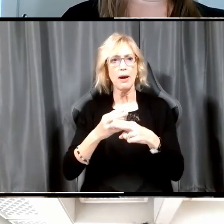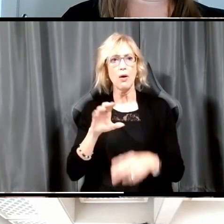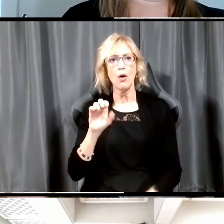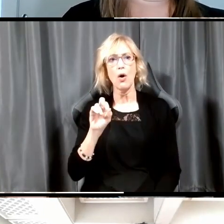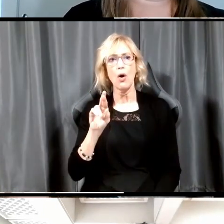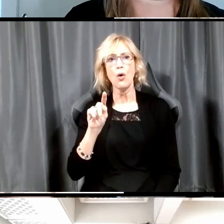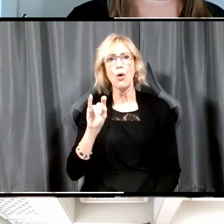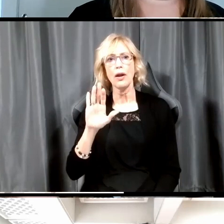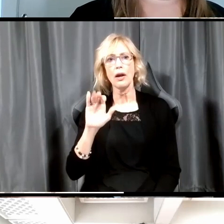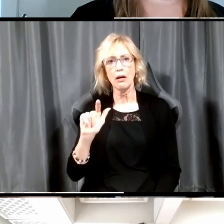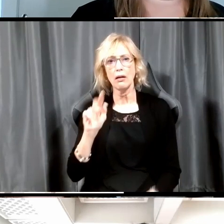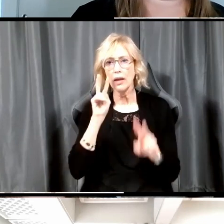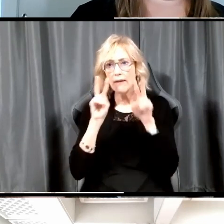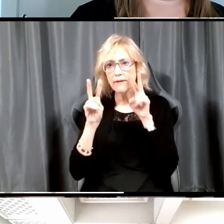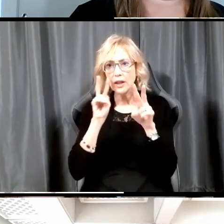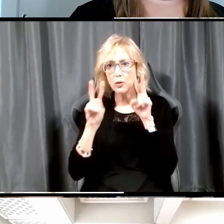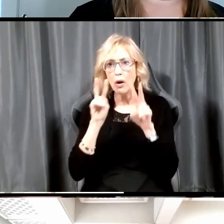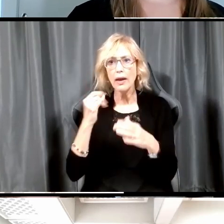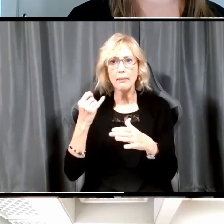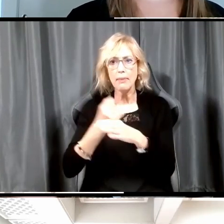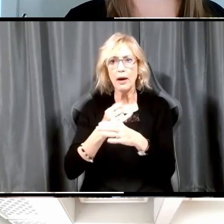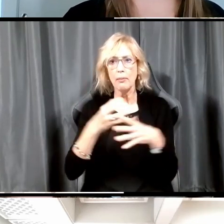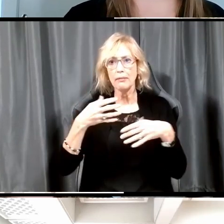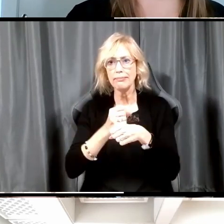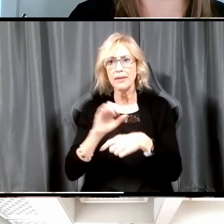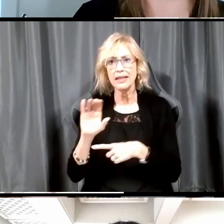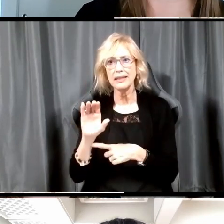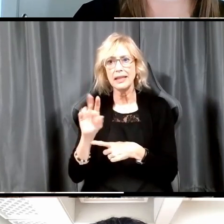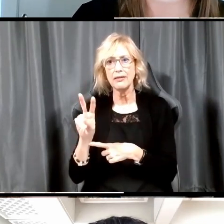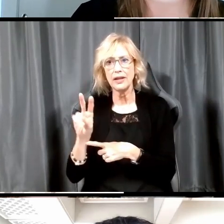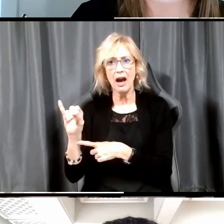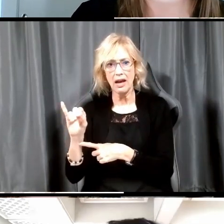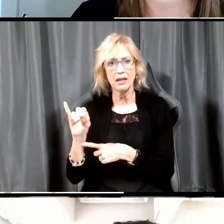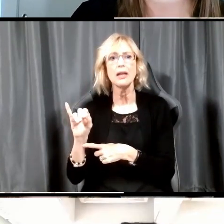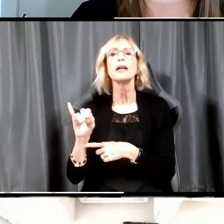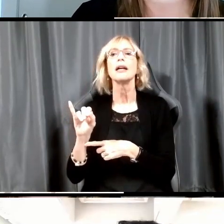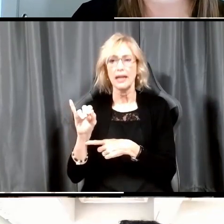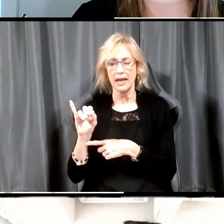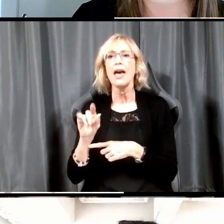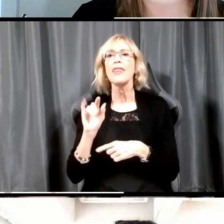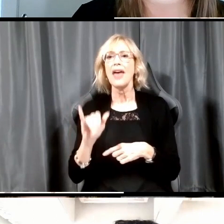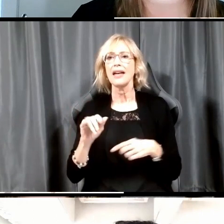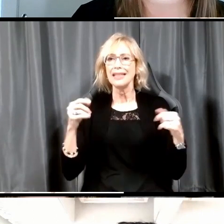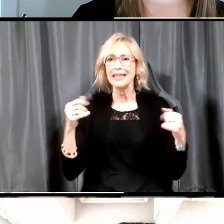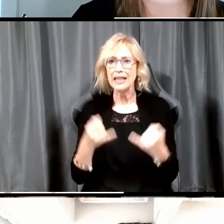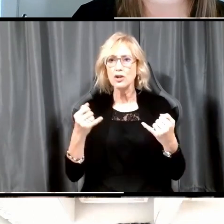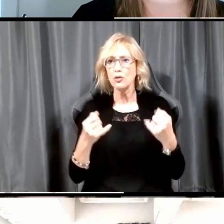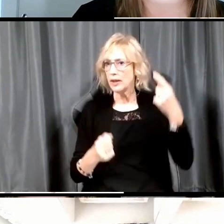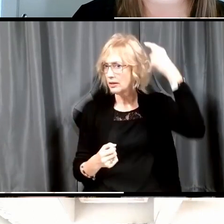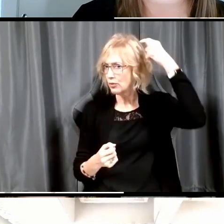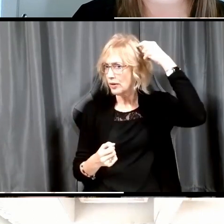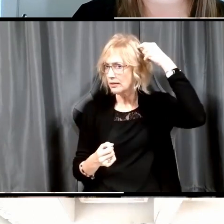visual impairment, also known as CVI. There's an example of the injury to the visual cortex, the part of the brain that